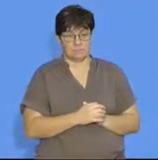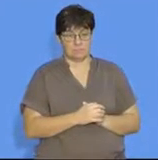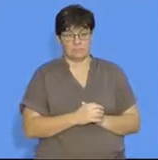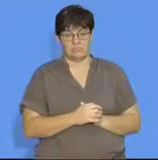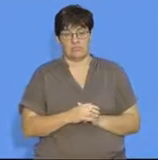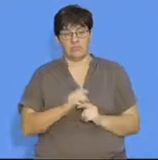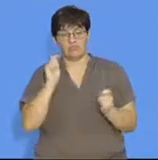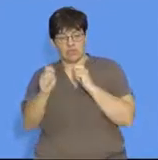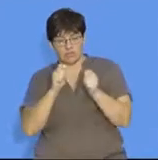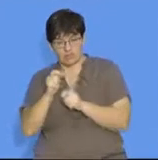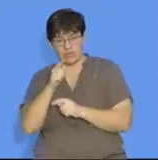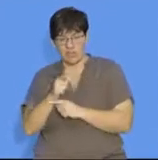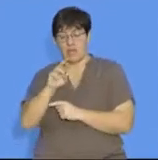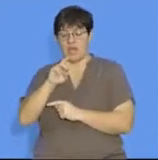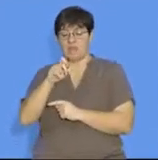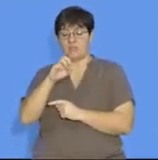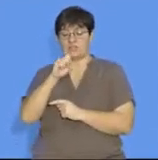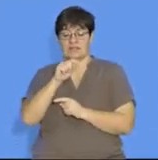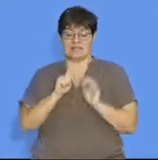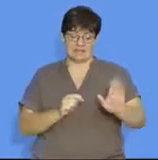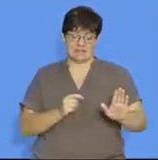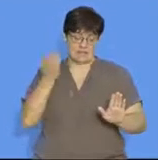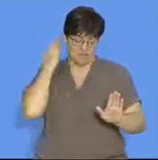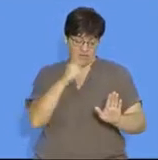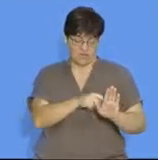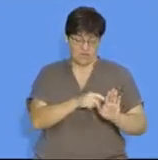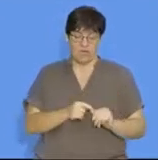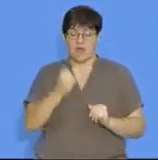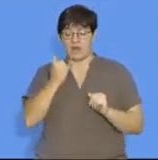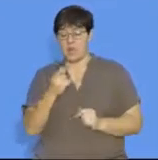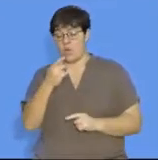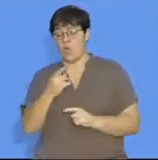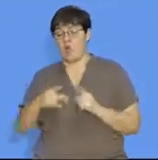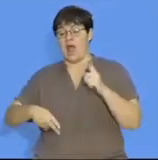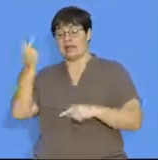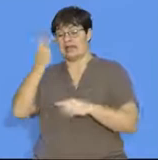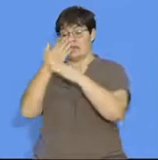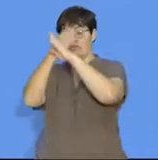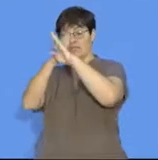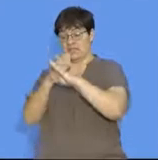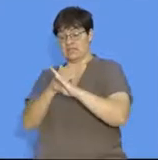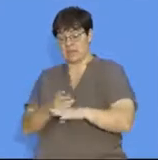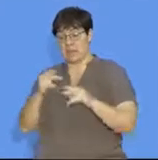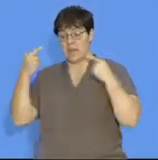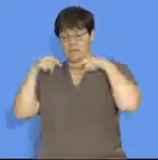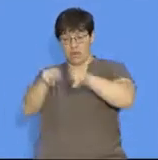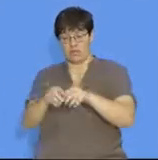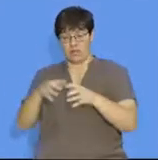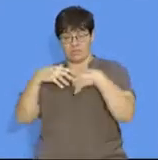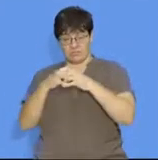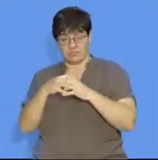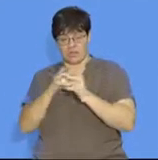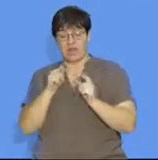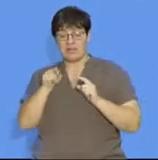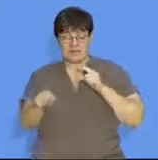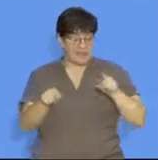were changing the resistance on the rheostat, and while we add identical resistors in parallel, we